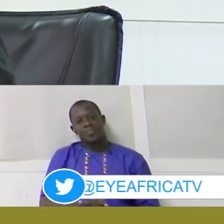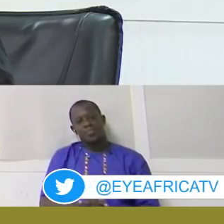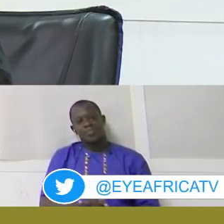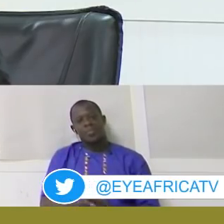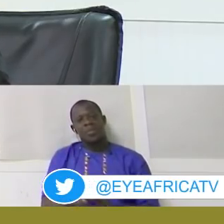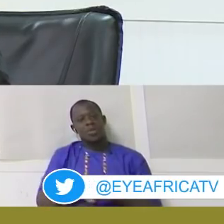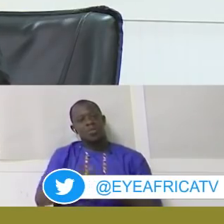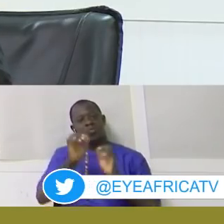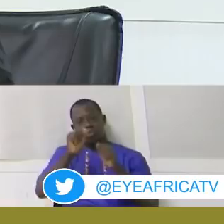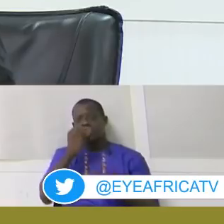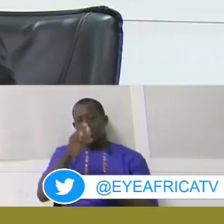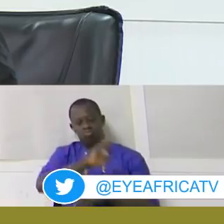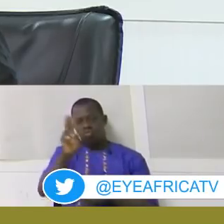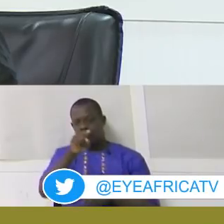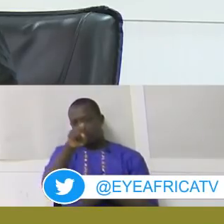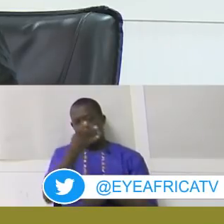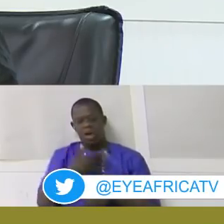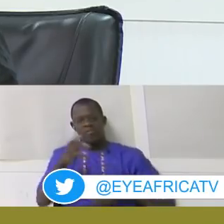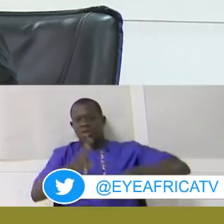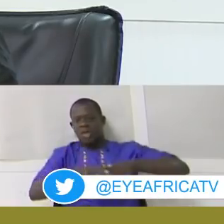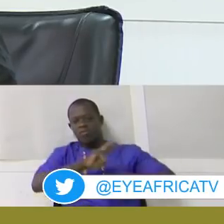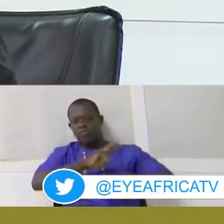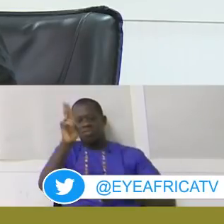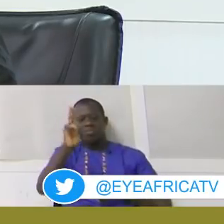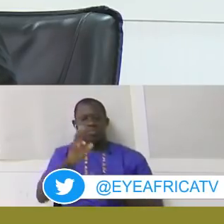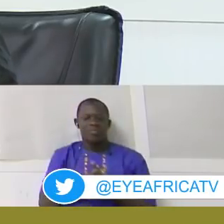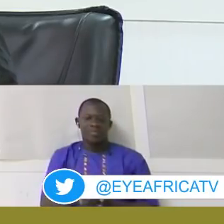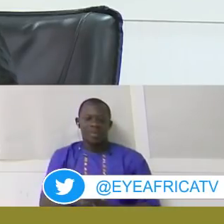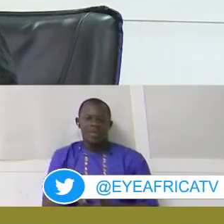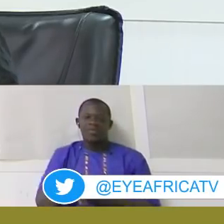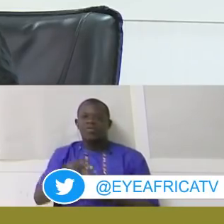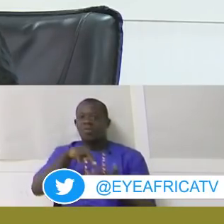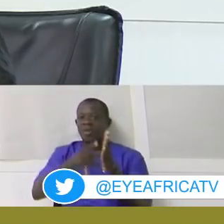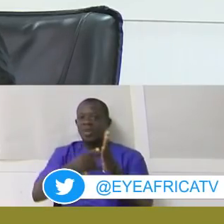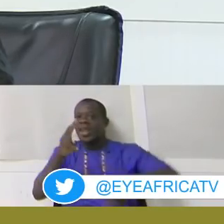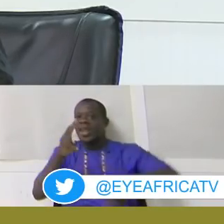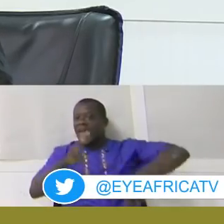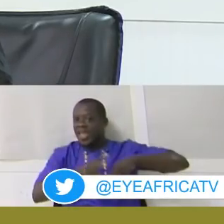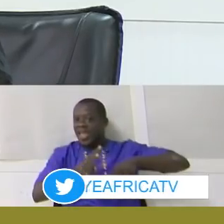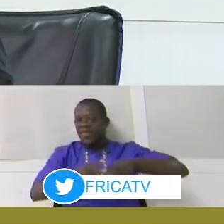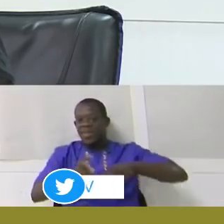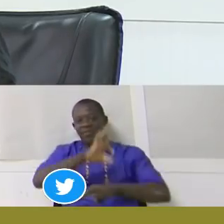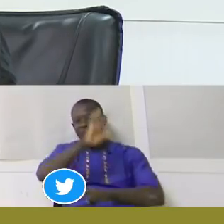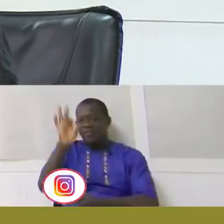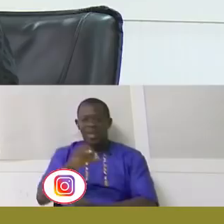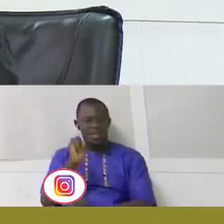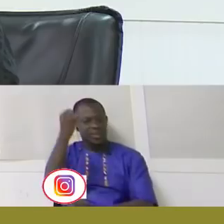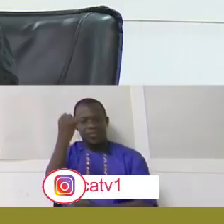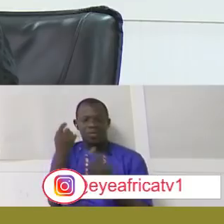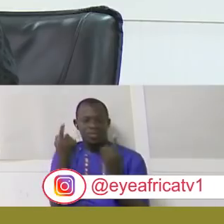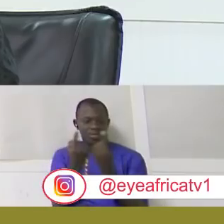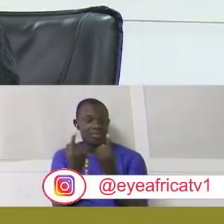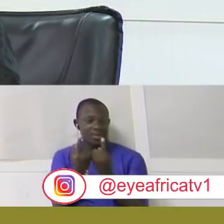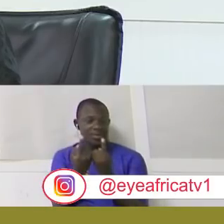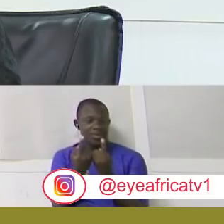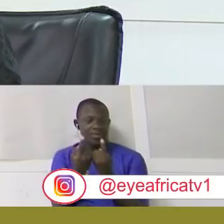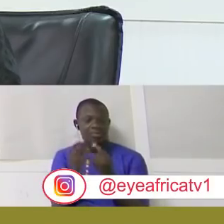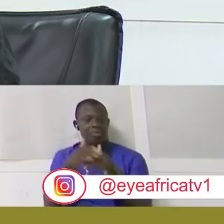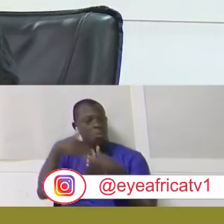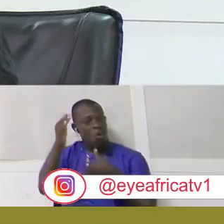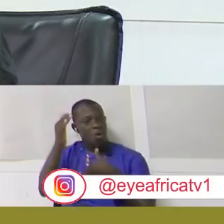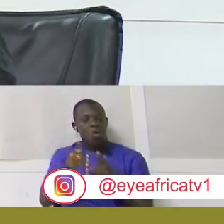da nga ne dedet you would say no so HIV dafa complicated toro so HIV is complicated